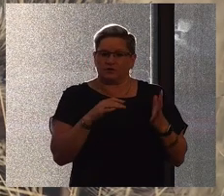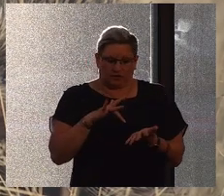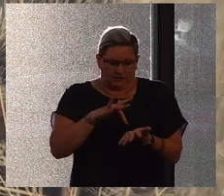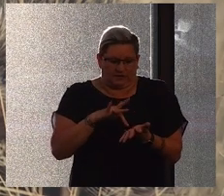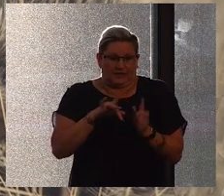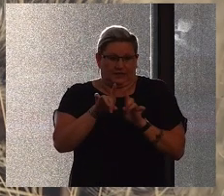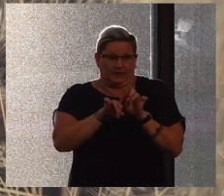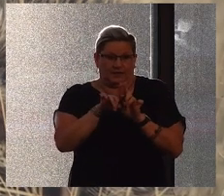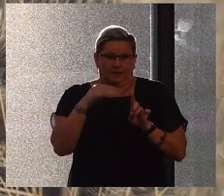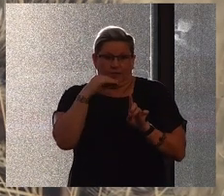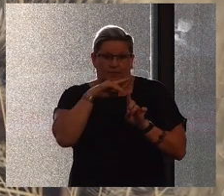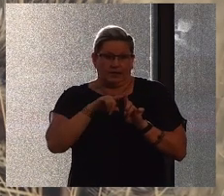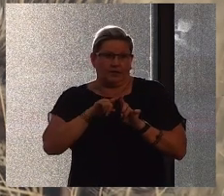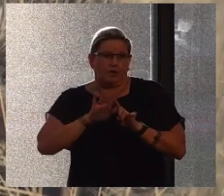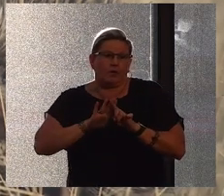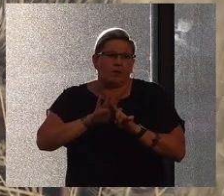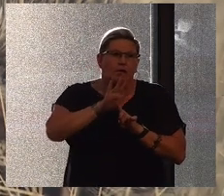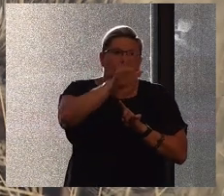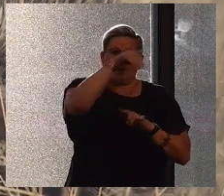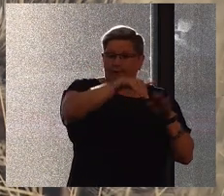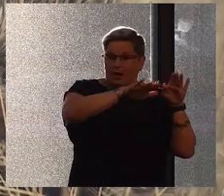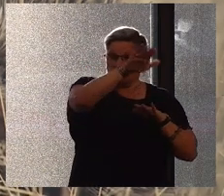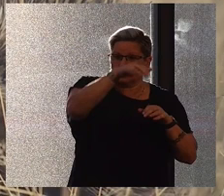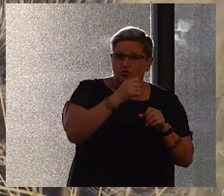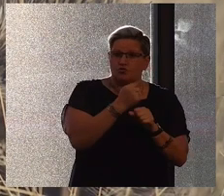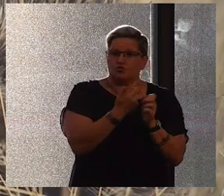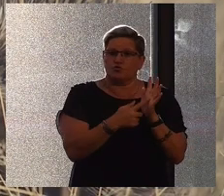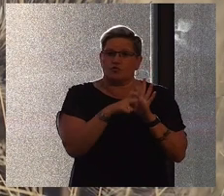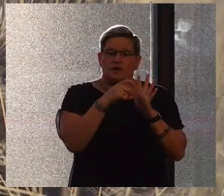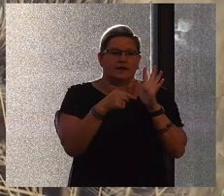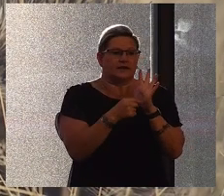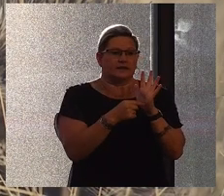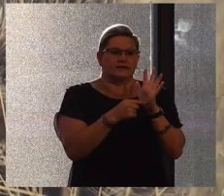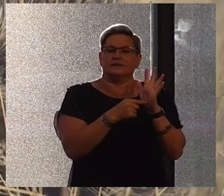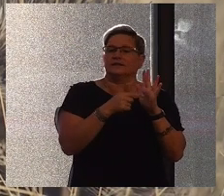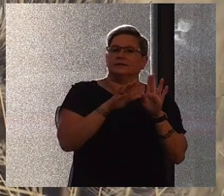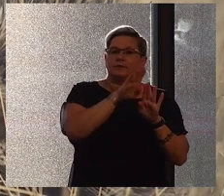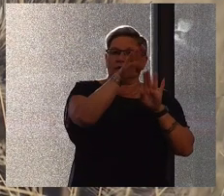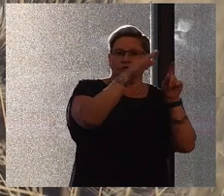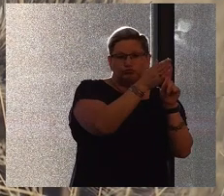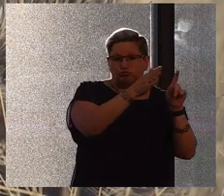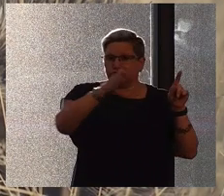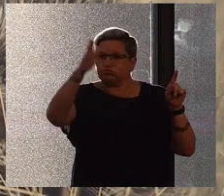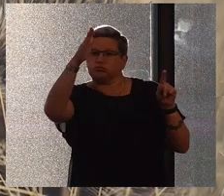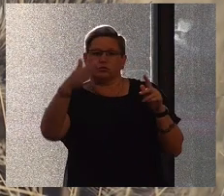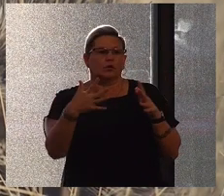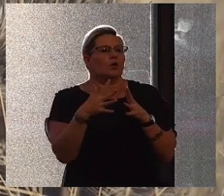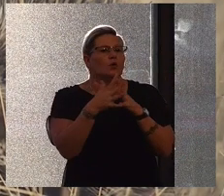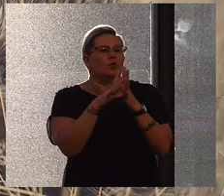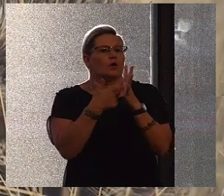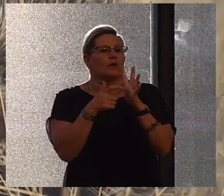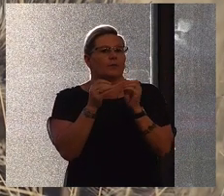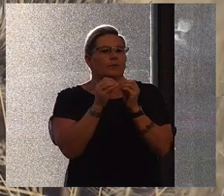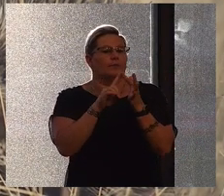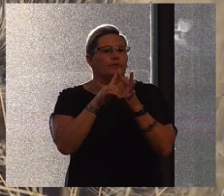city of Melbourne across to the Great Dividing Range, west to the Werribee River, south to the Mordialloc Creek, and east to